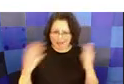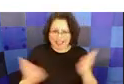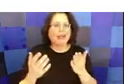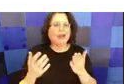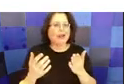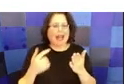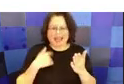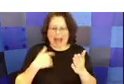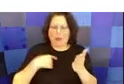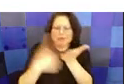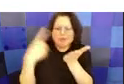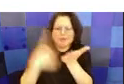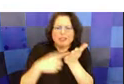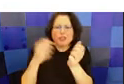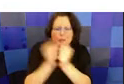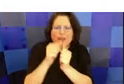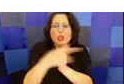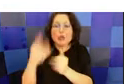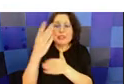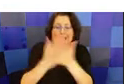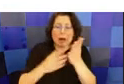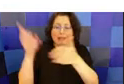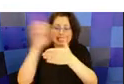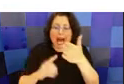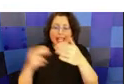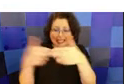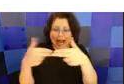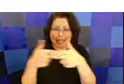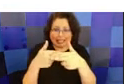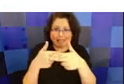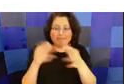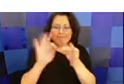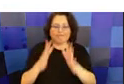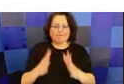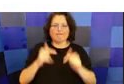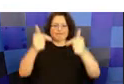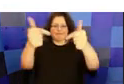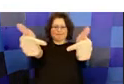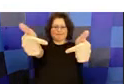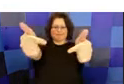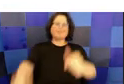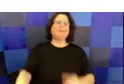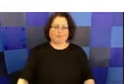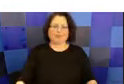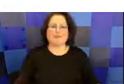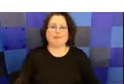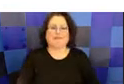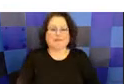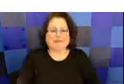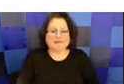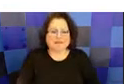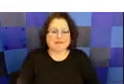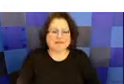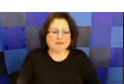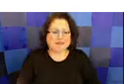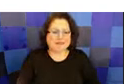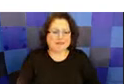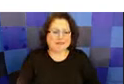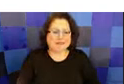be walking you through some of our design slides this evening. So these first couple of slides are images from